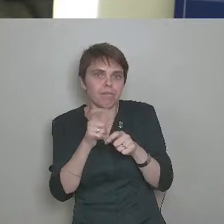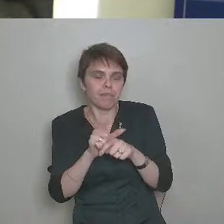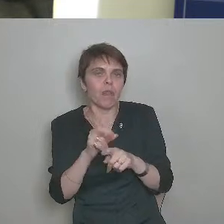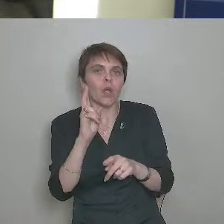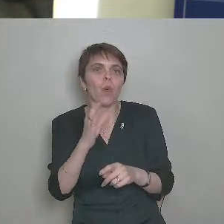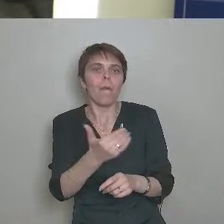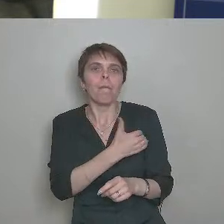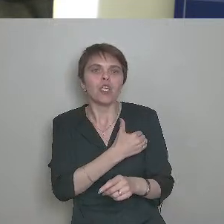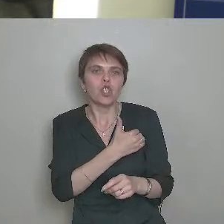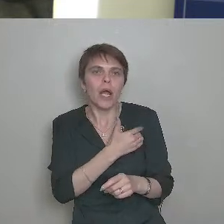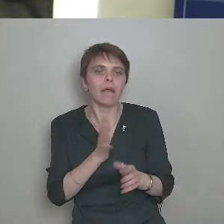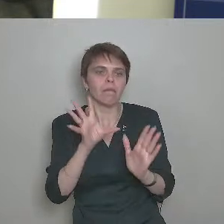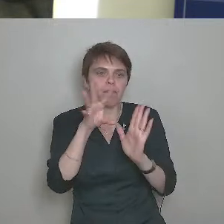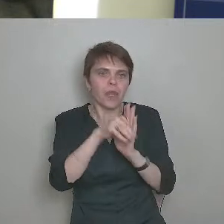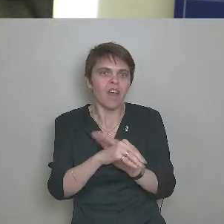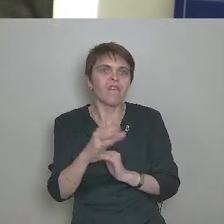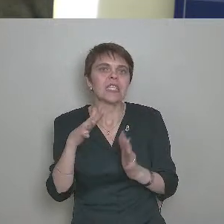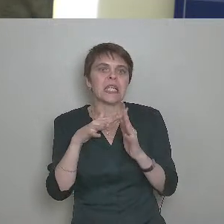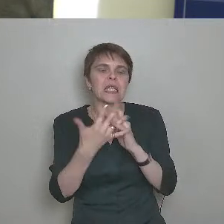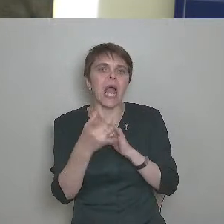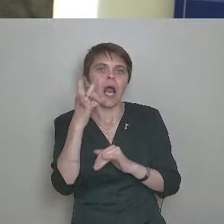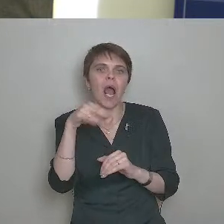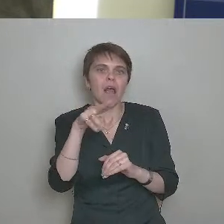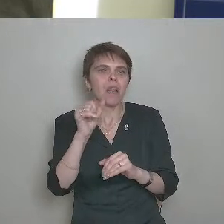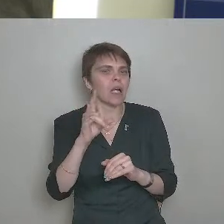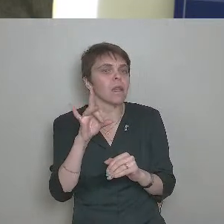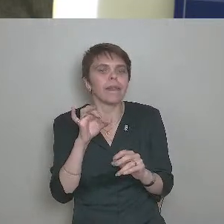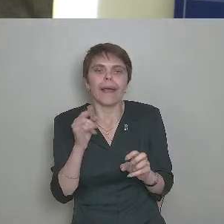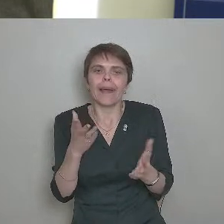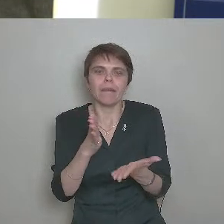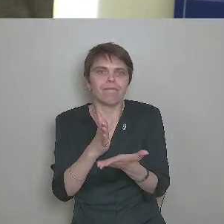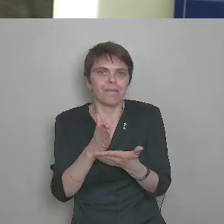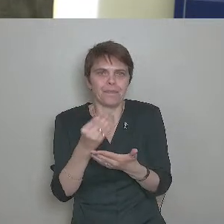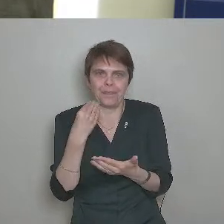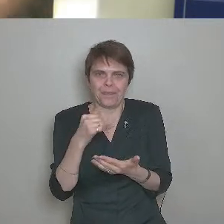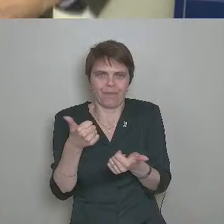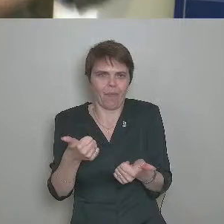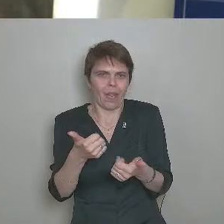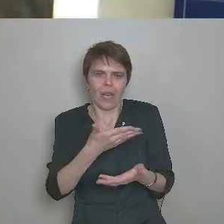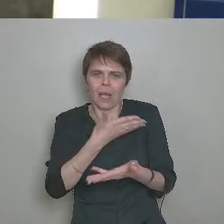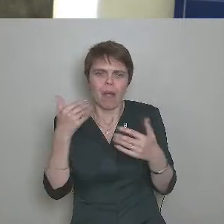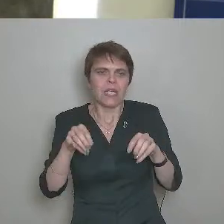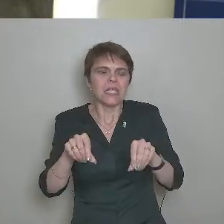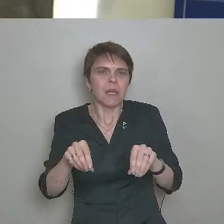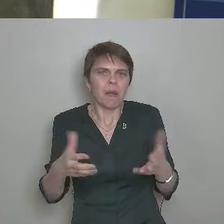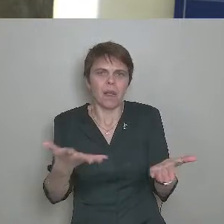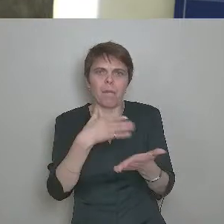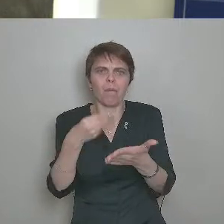withdrawn. And in 2015, we saw